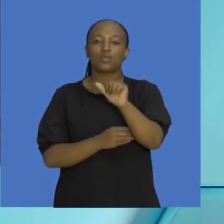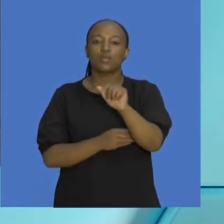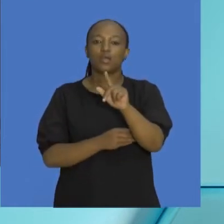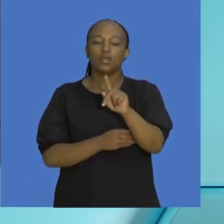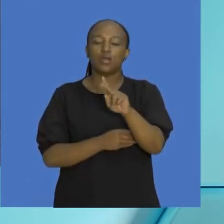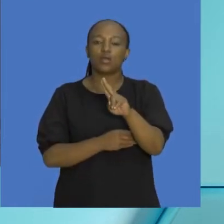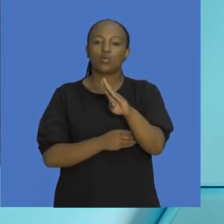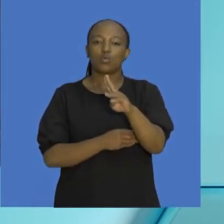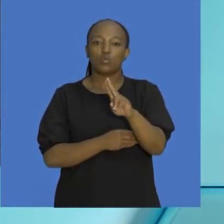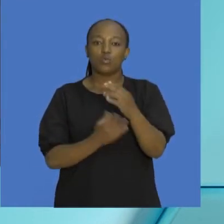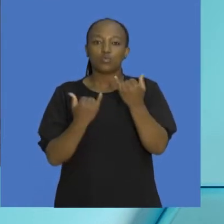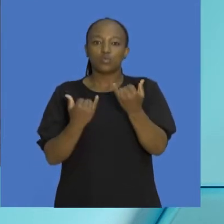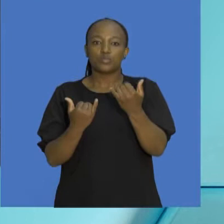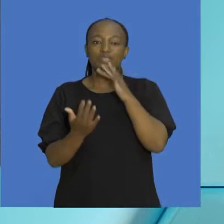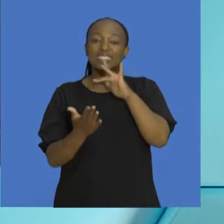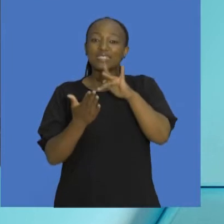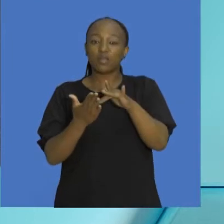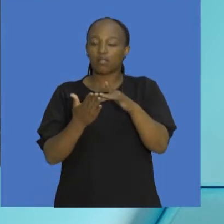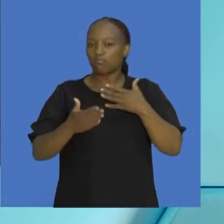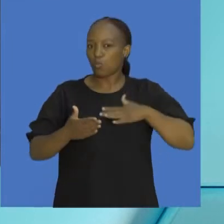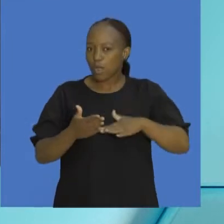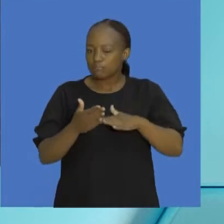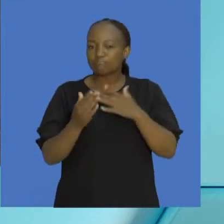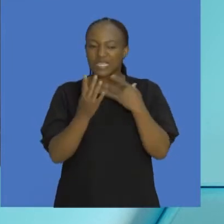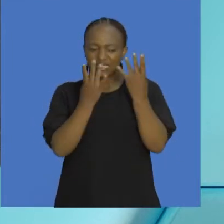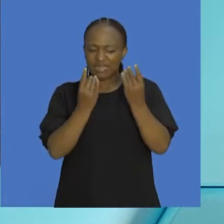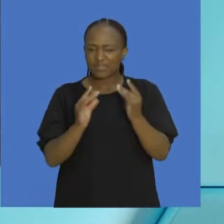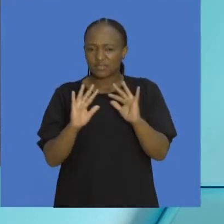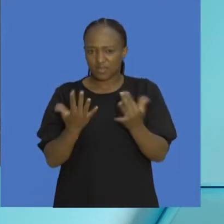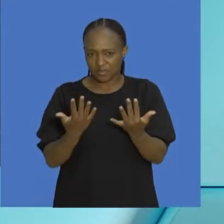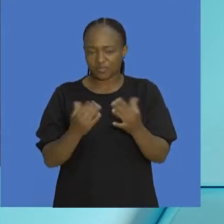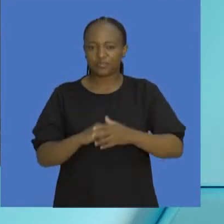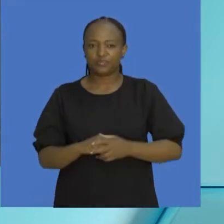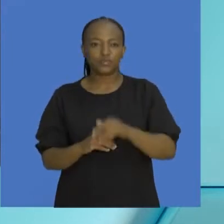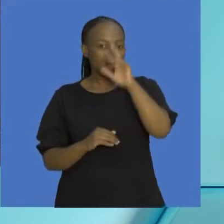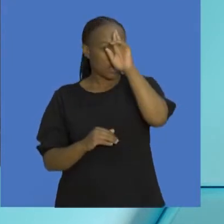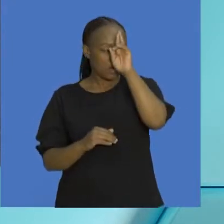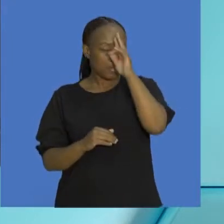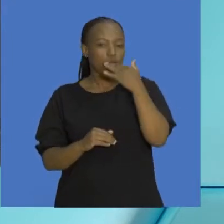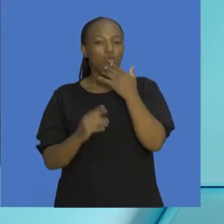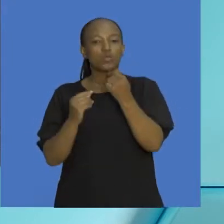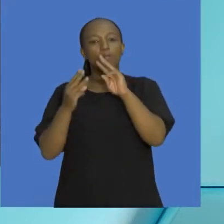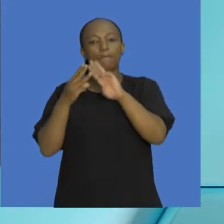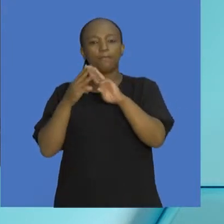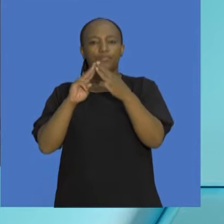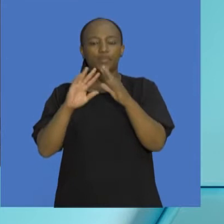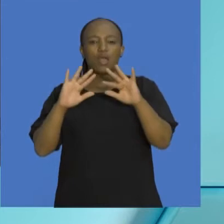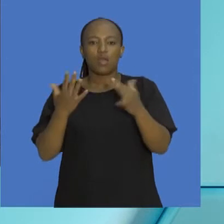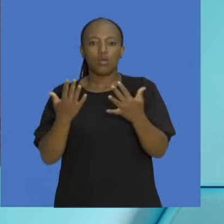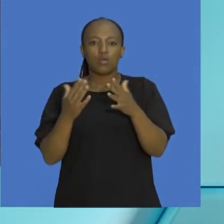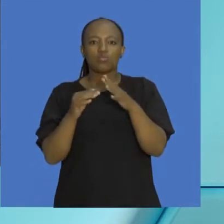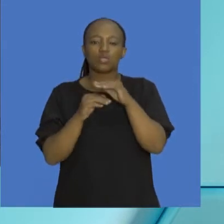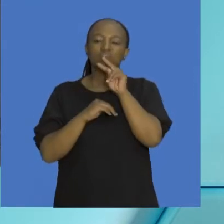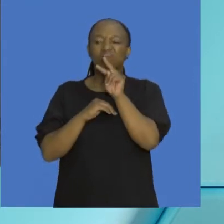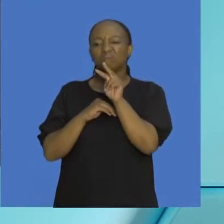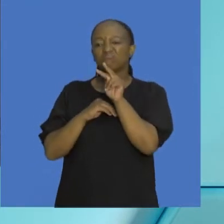focusing on the central tendency in statistics. Okay, remember when you do your mathematics, you don't just observe,